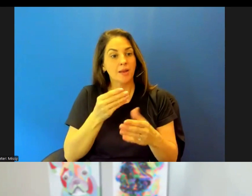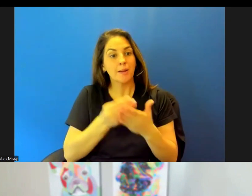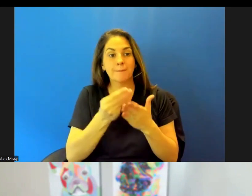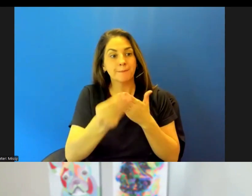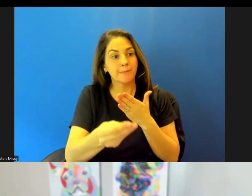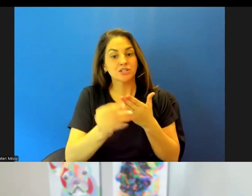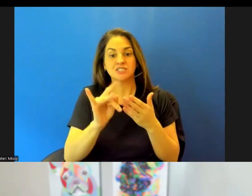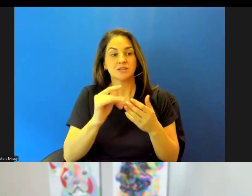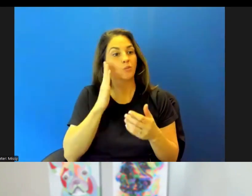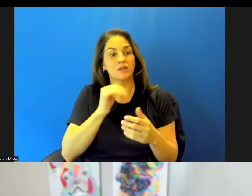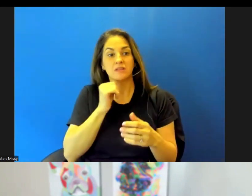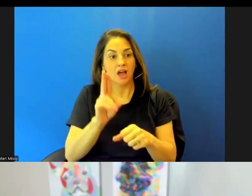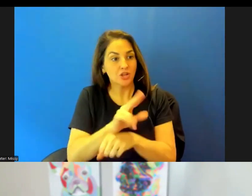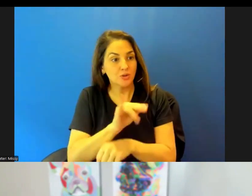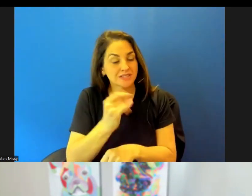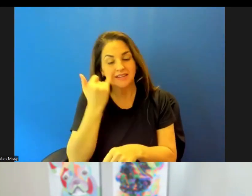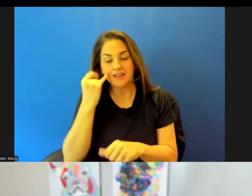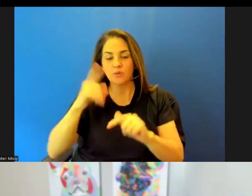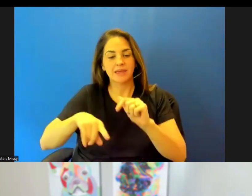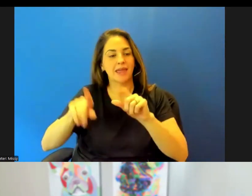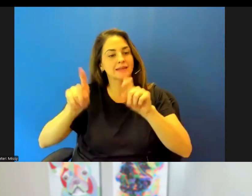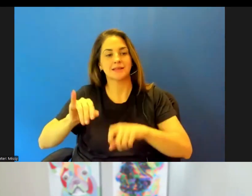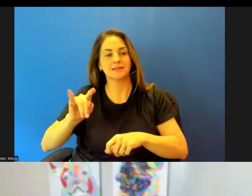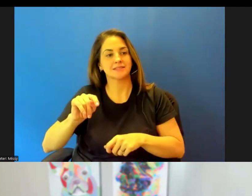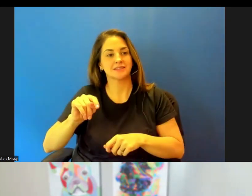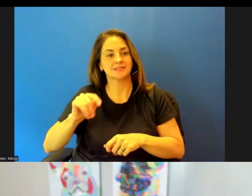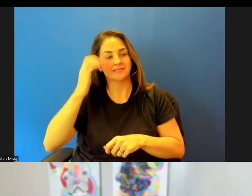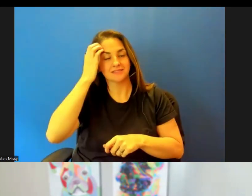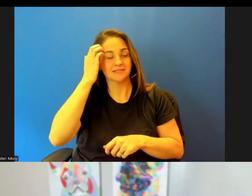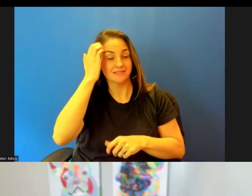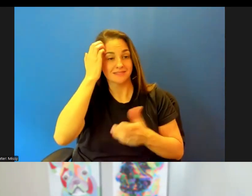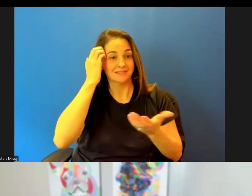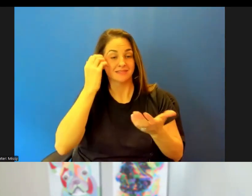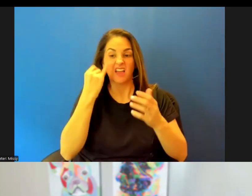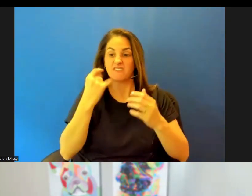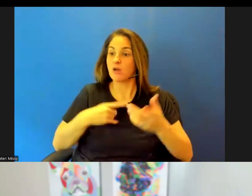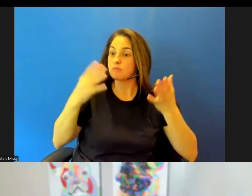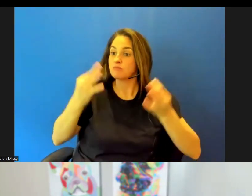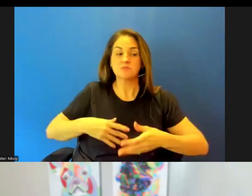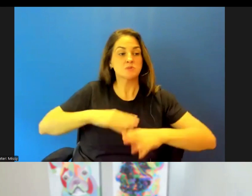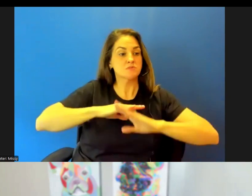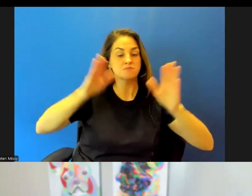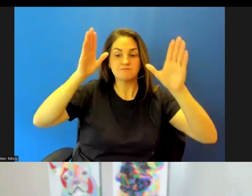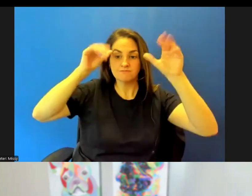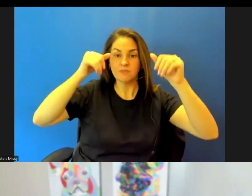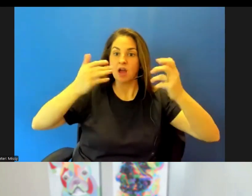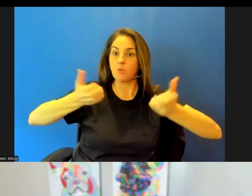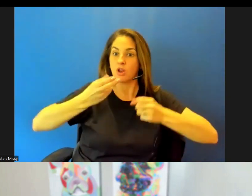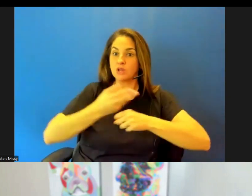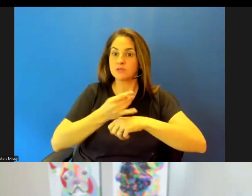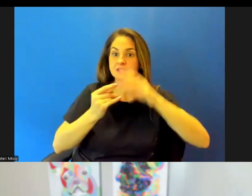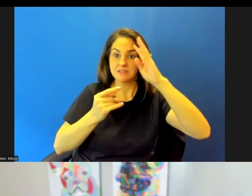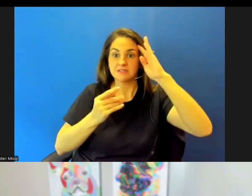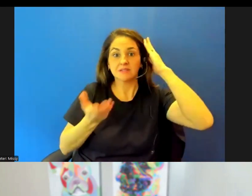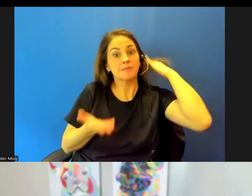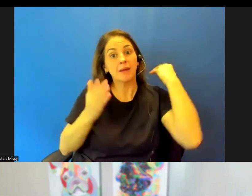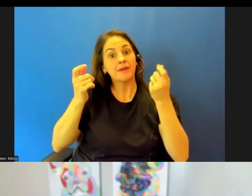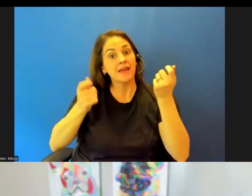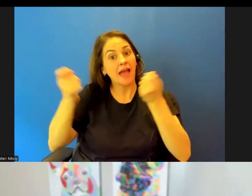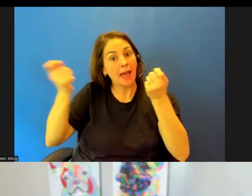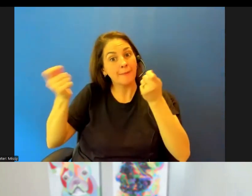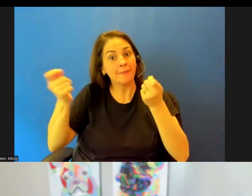Mm-hmm. drawing that line in the sand. And if Mm-hmm. a person really wants to use a tool, whether that's on the teaching side or the administrative